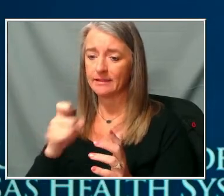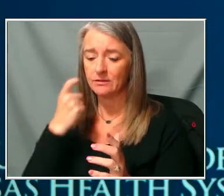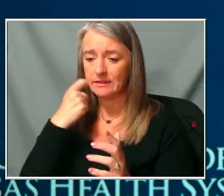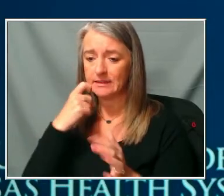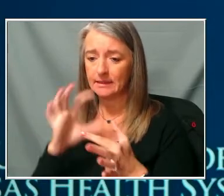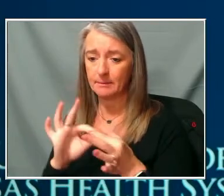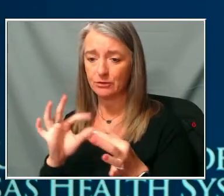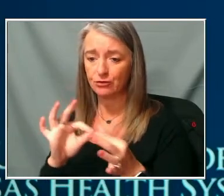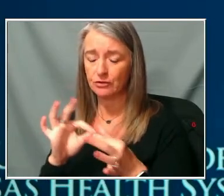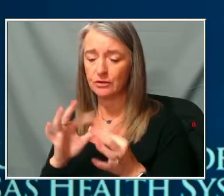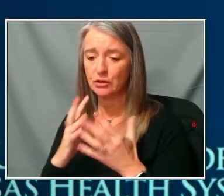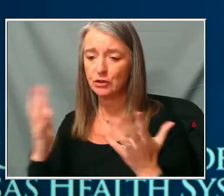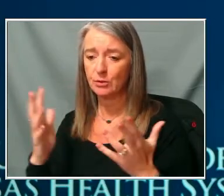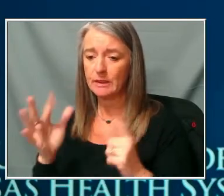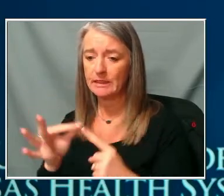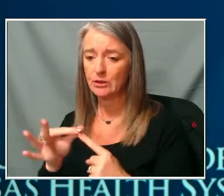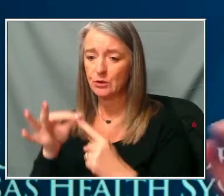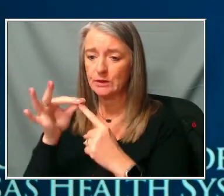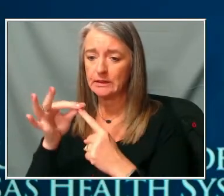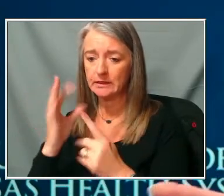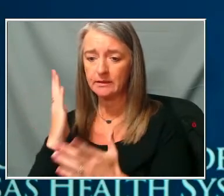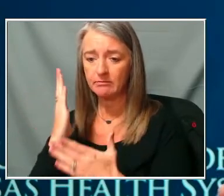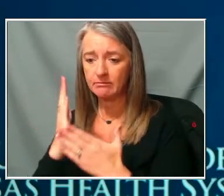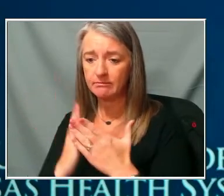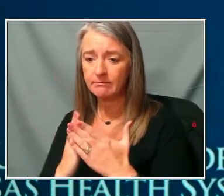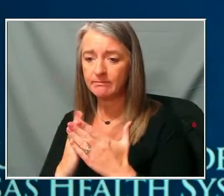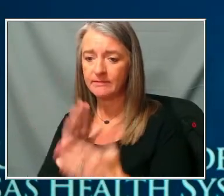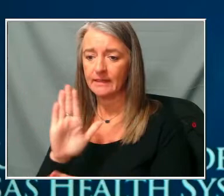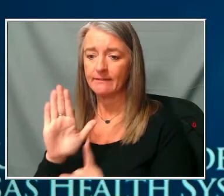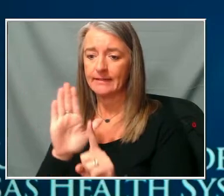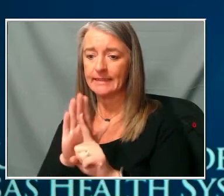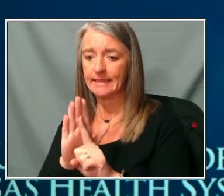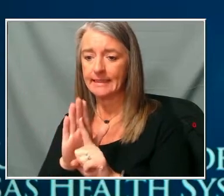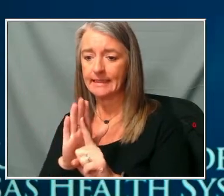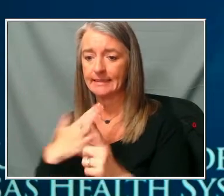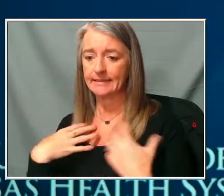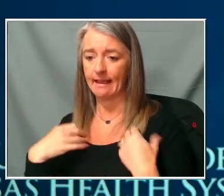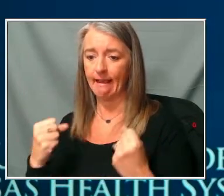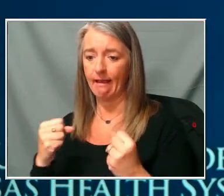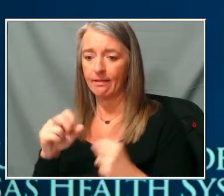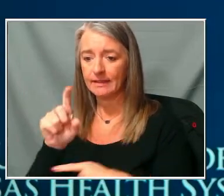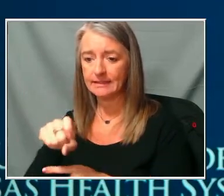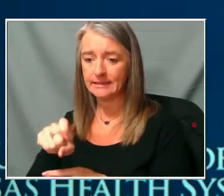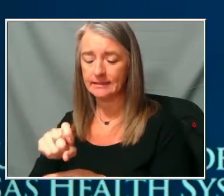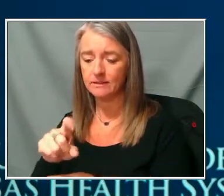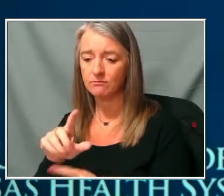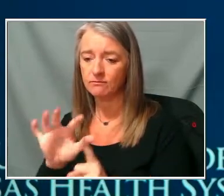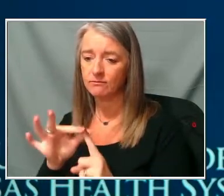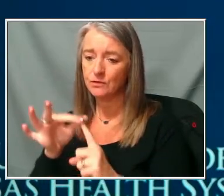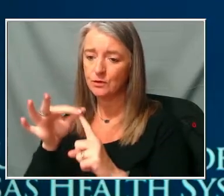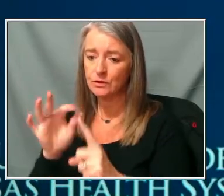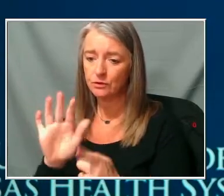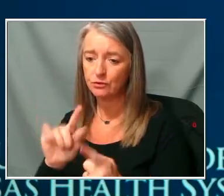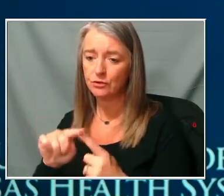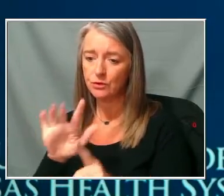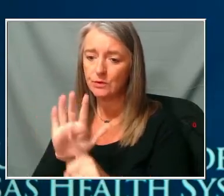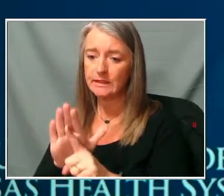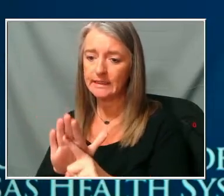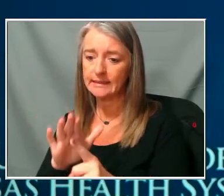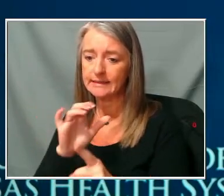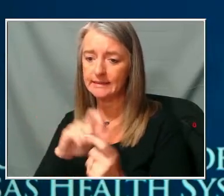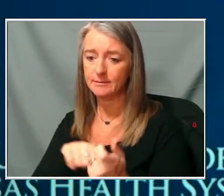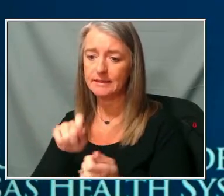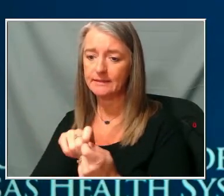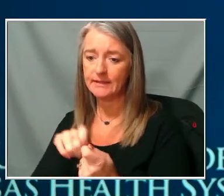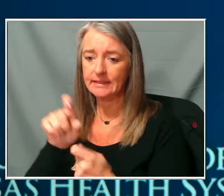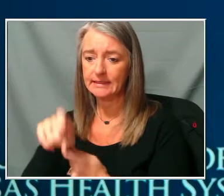are so many unique pieces of his health journey, of his care plan, that are unique to his specific agents. My